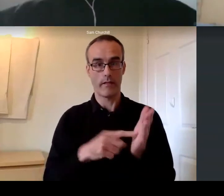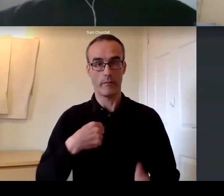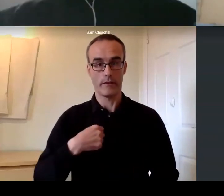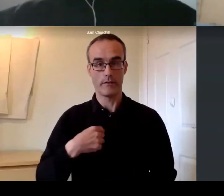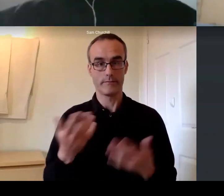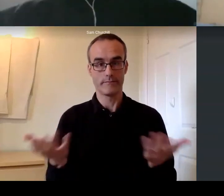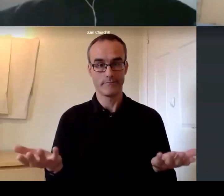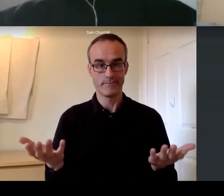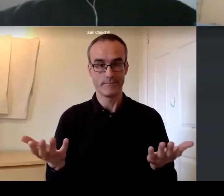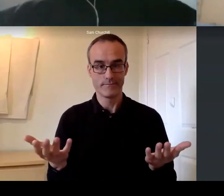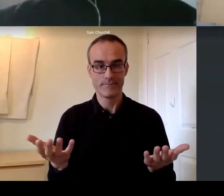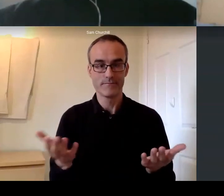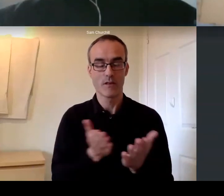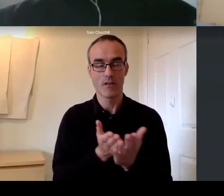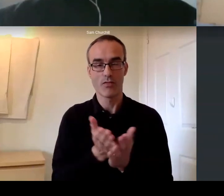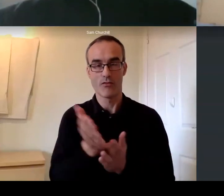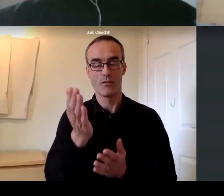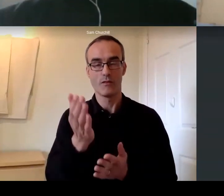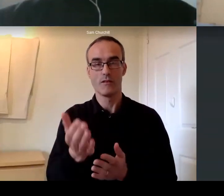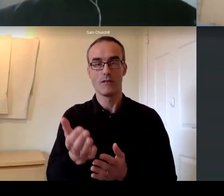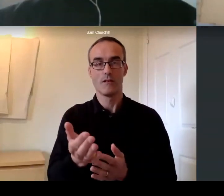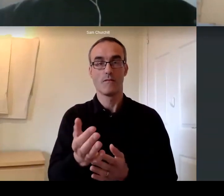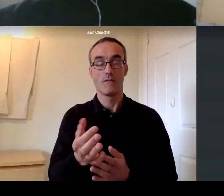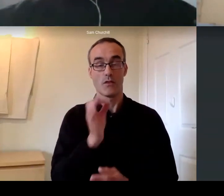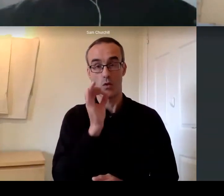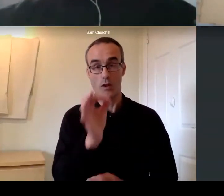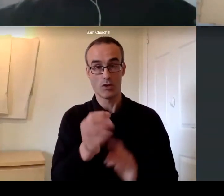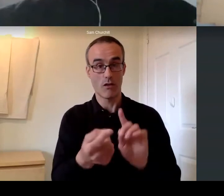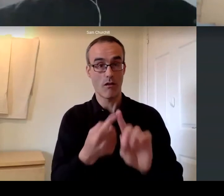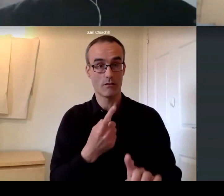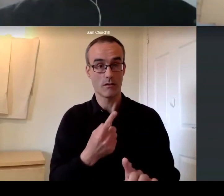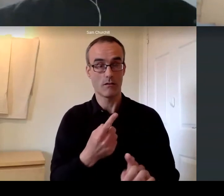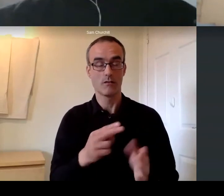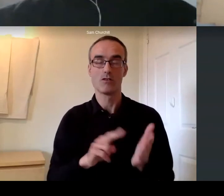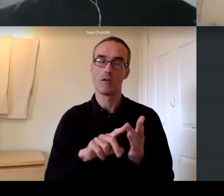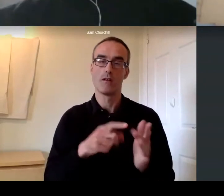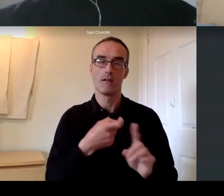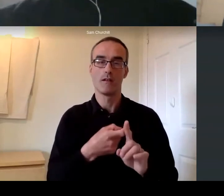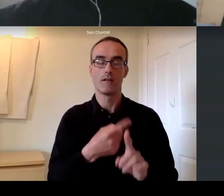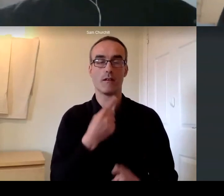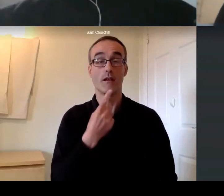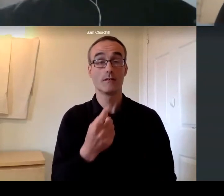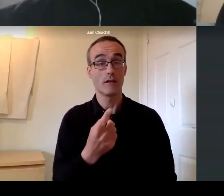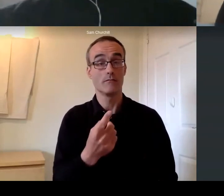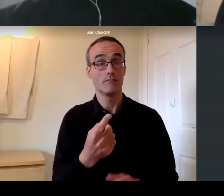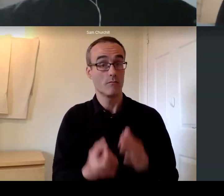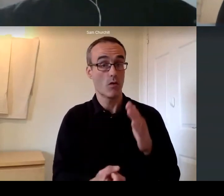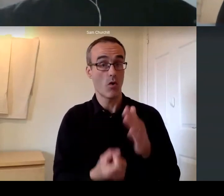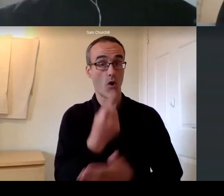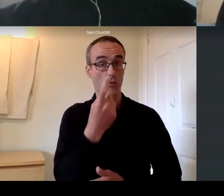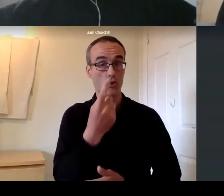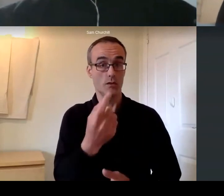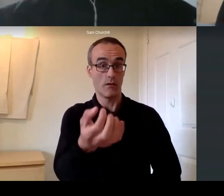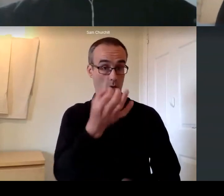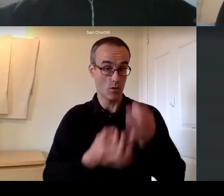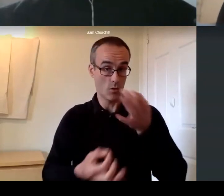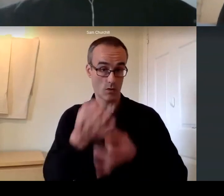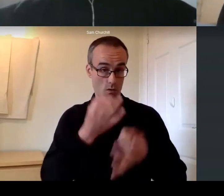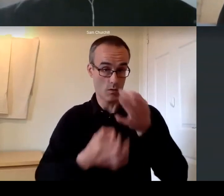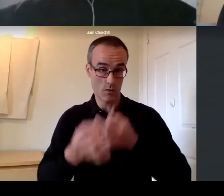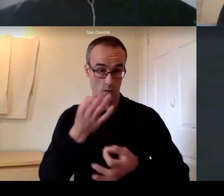that. But as Nick said, this is now an opportunity for those in the audience to put any questions to our